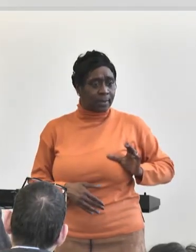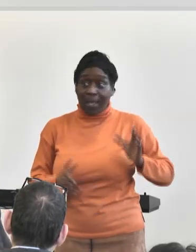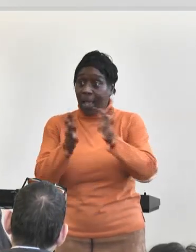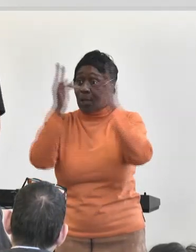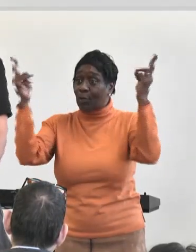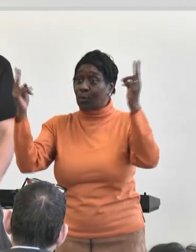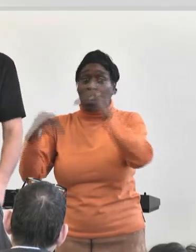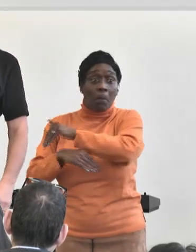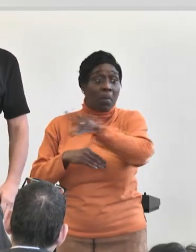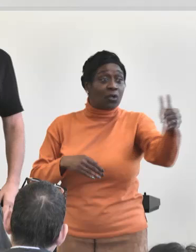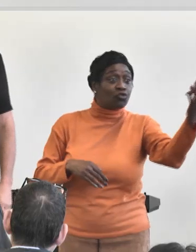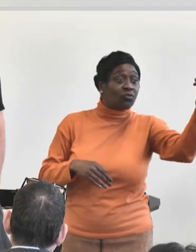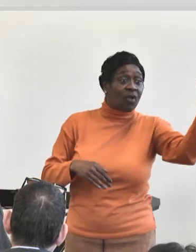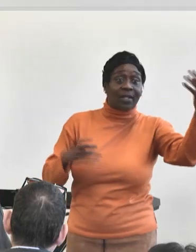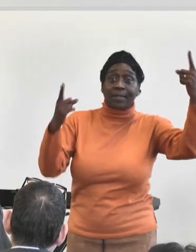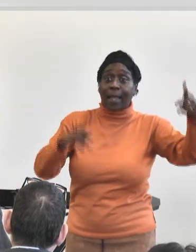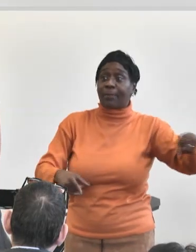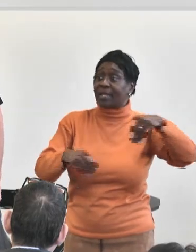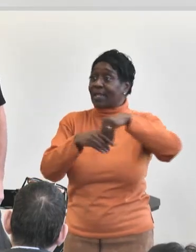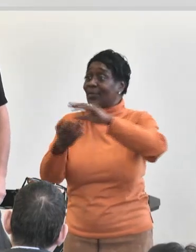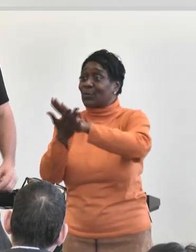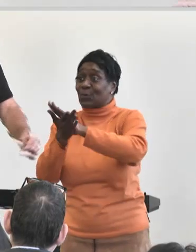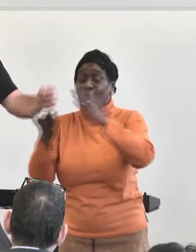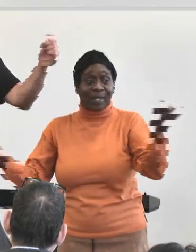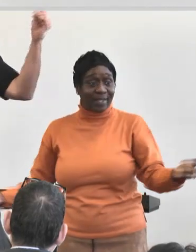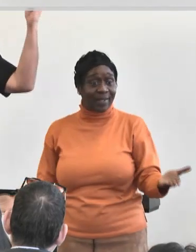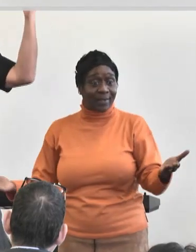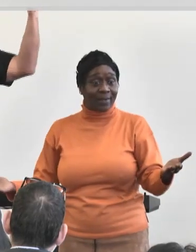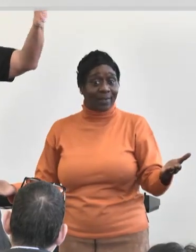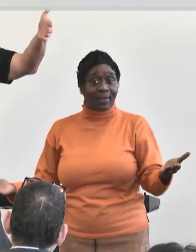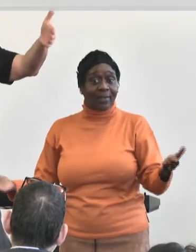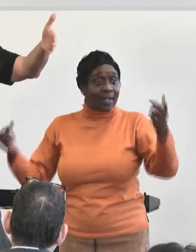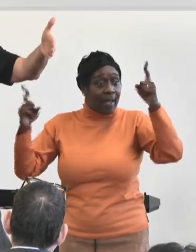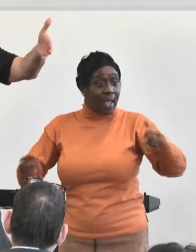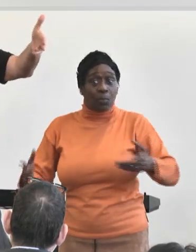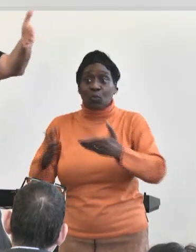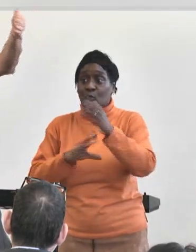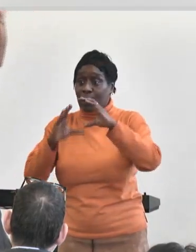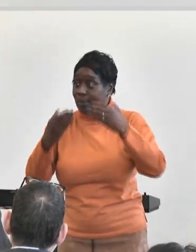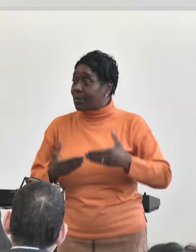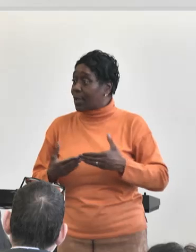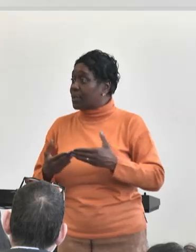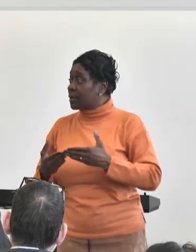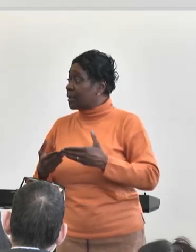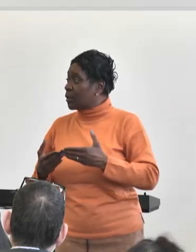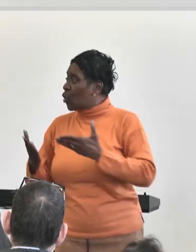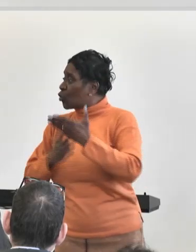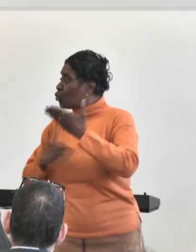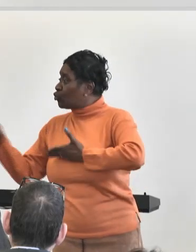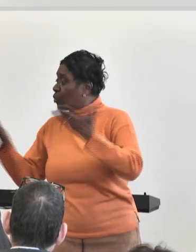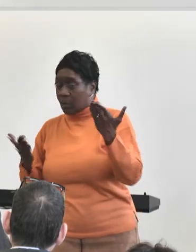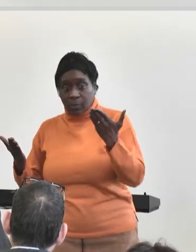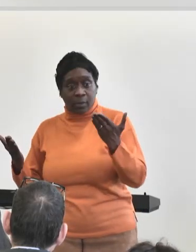Hallelujah. On Monday through Friday, it's happening in the school. Lunes a viernes en la escuela. It's going to happen through classes. Va a ser durante las clases. Through